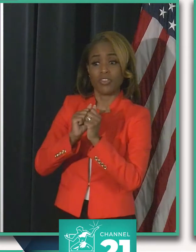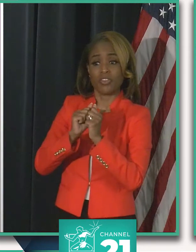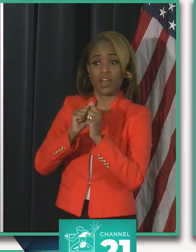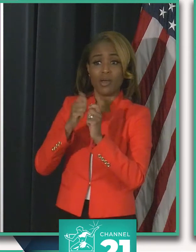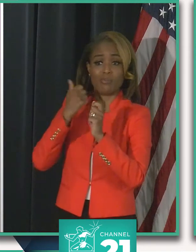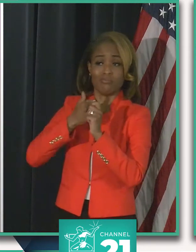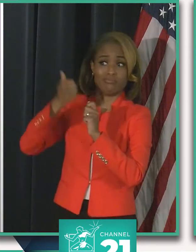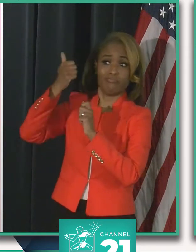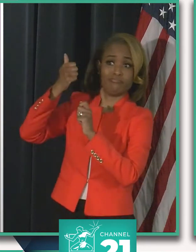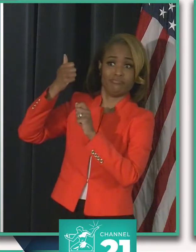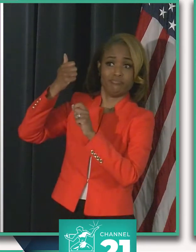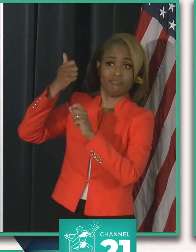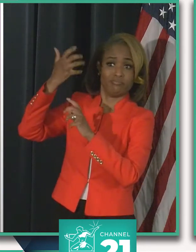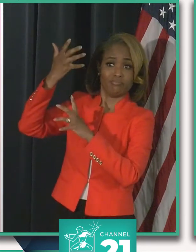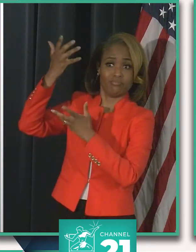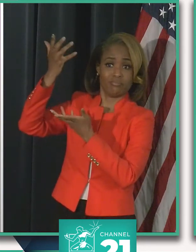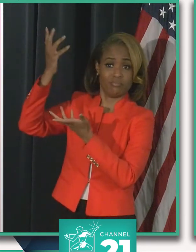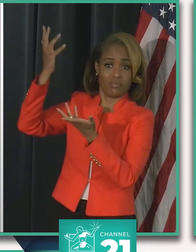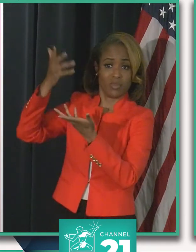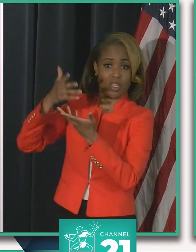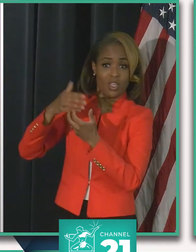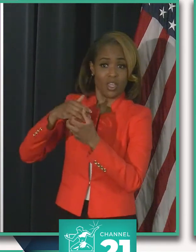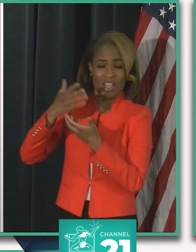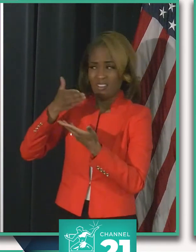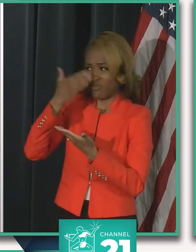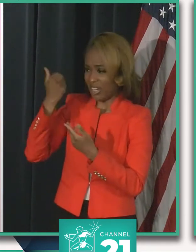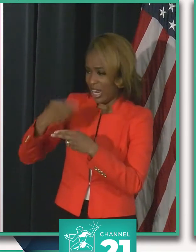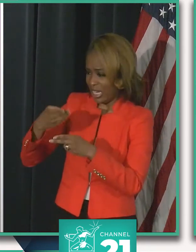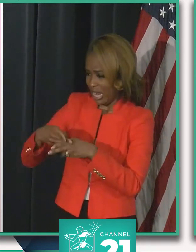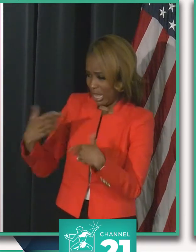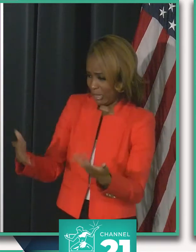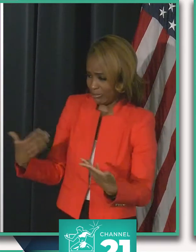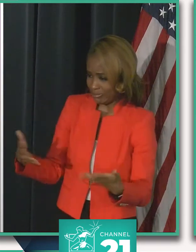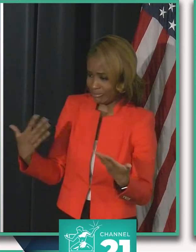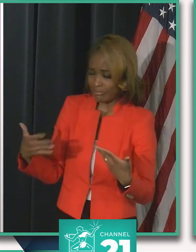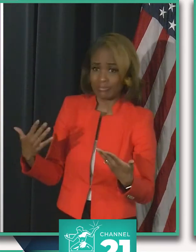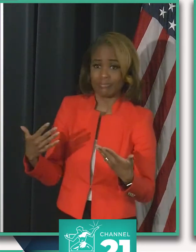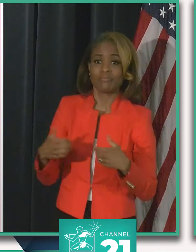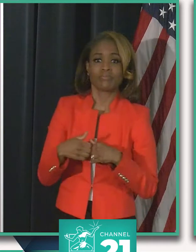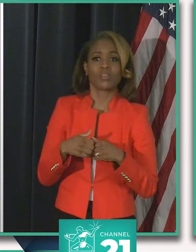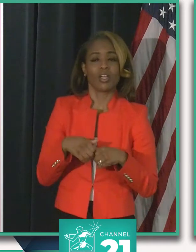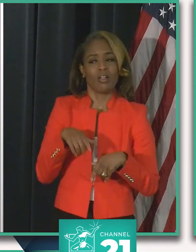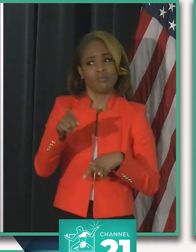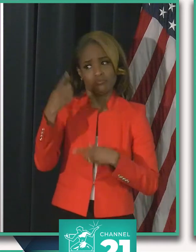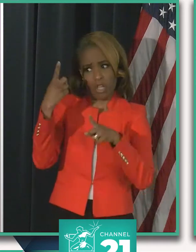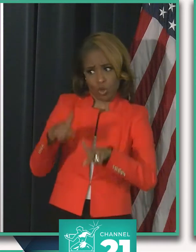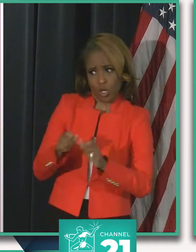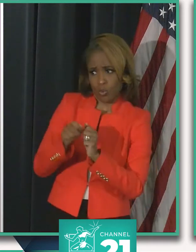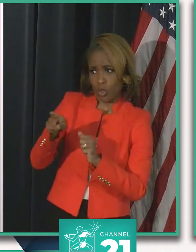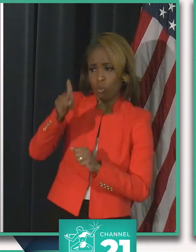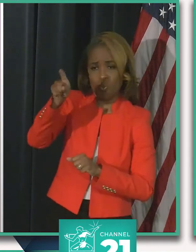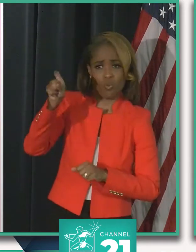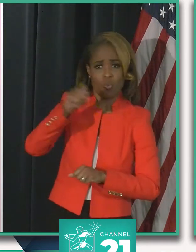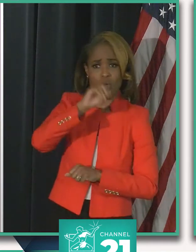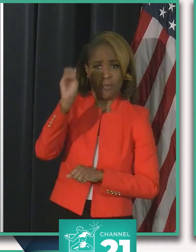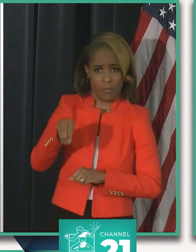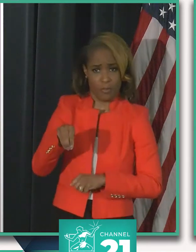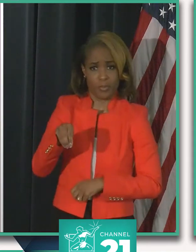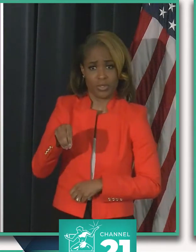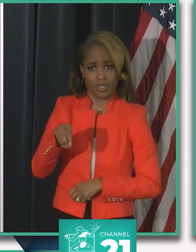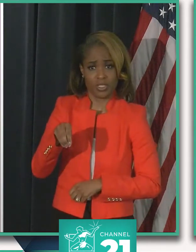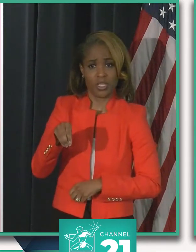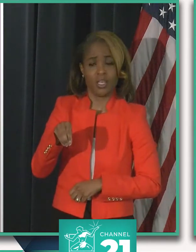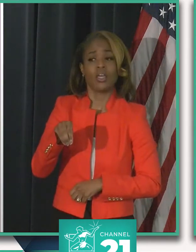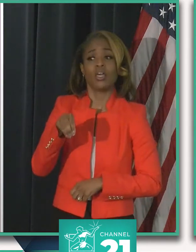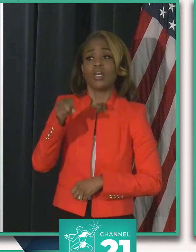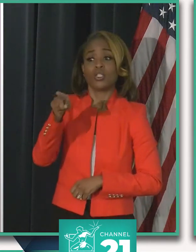Commander, oh heck, I forgot her name. I agree with you 100%. What